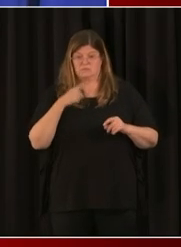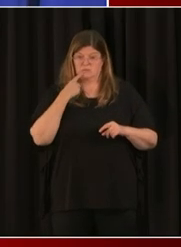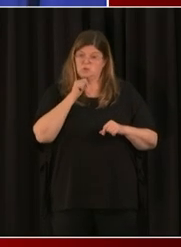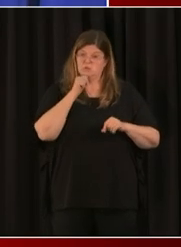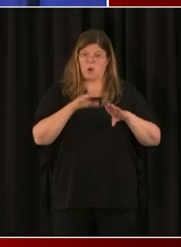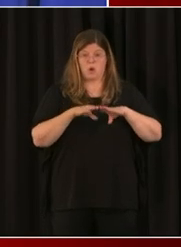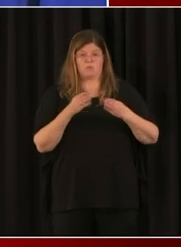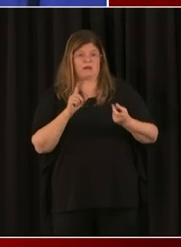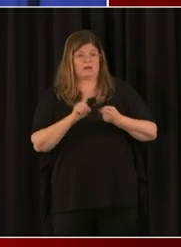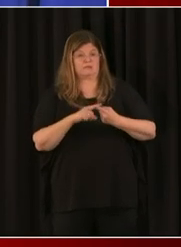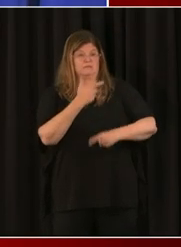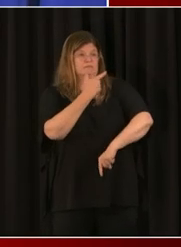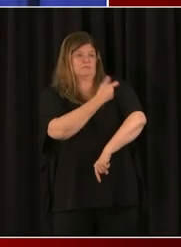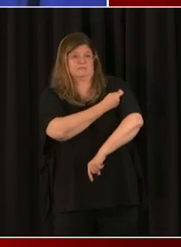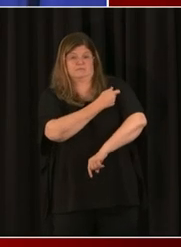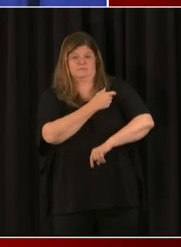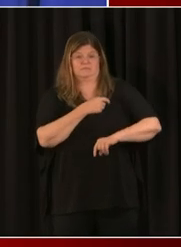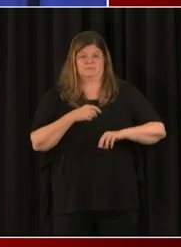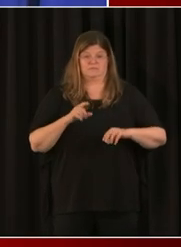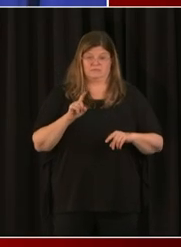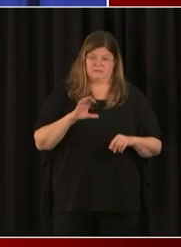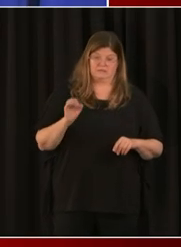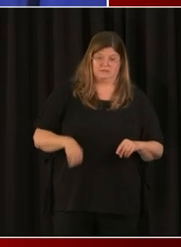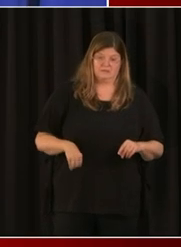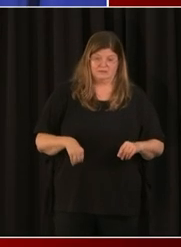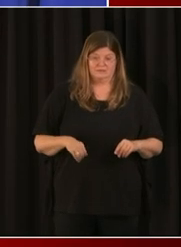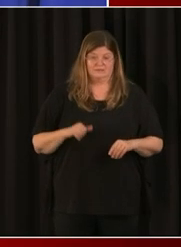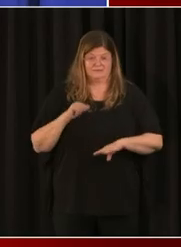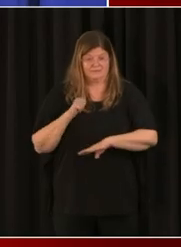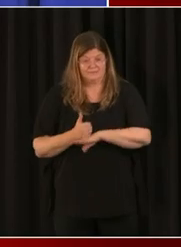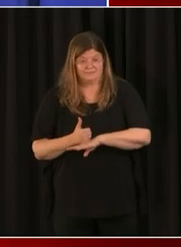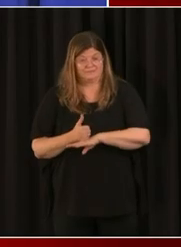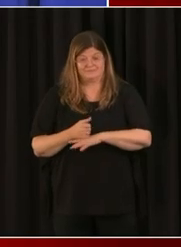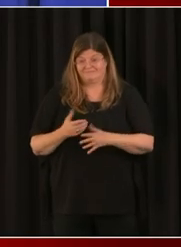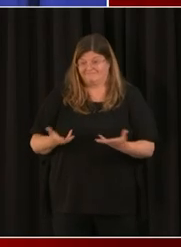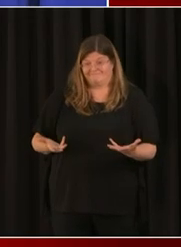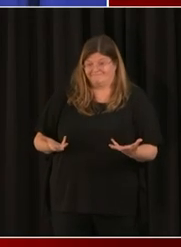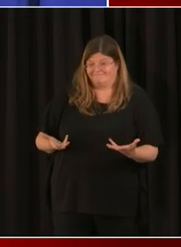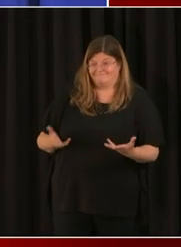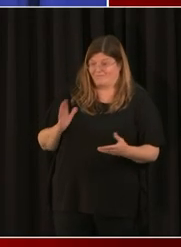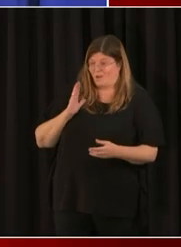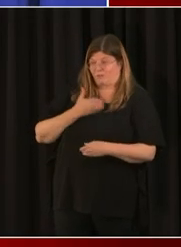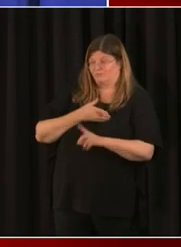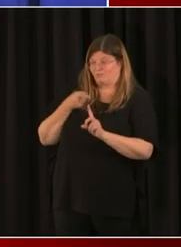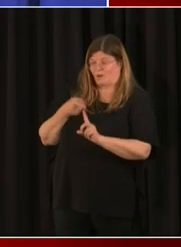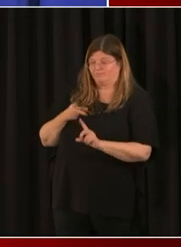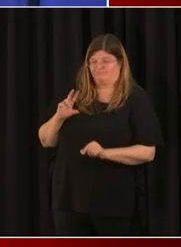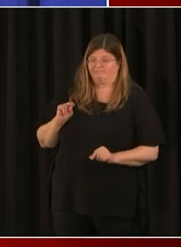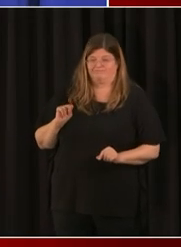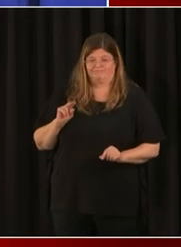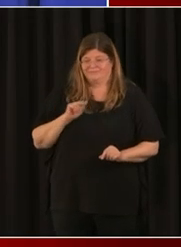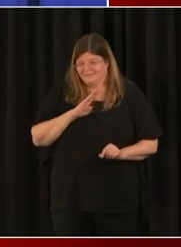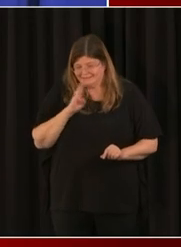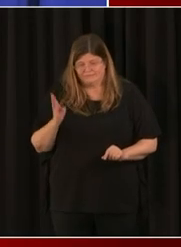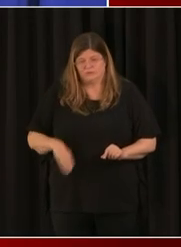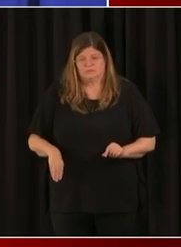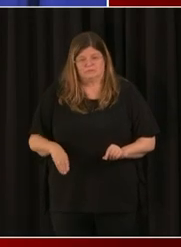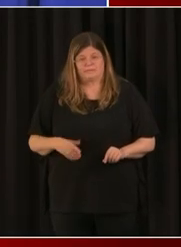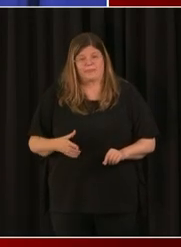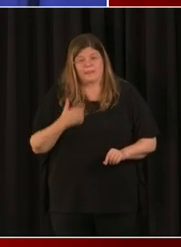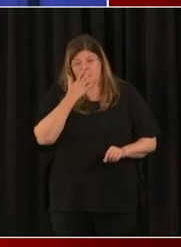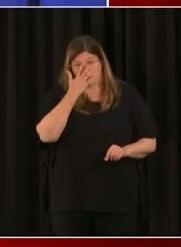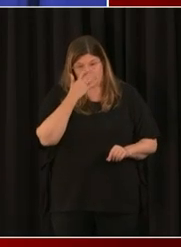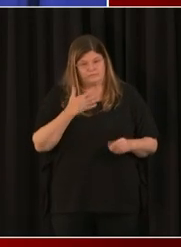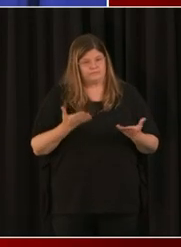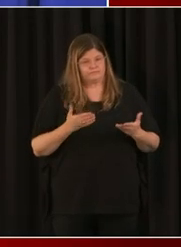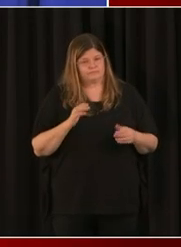open until a vaccine was 100% implemented. That has never been their contention. And I think you also